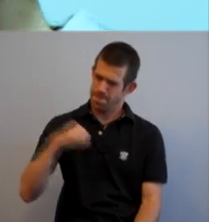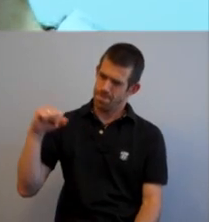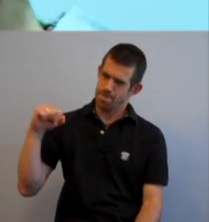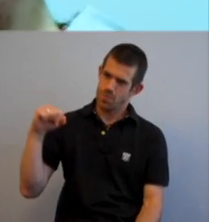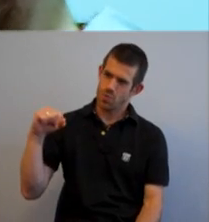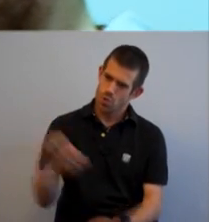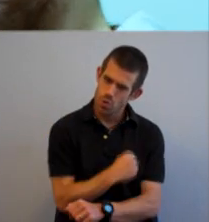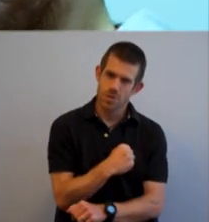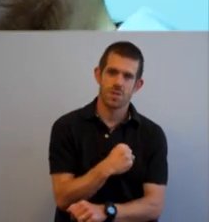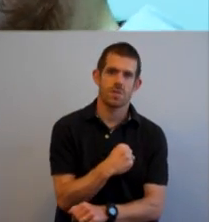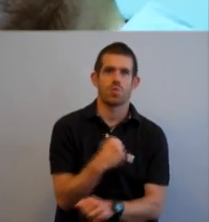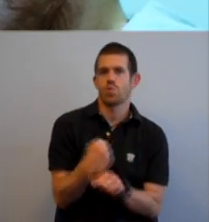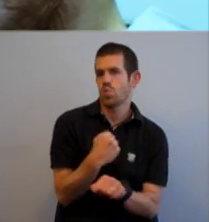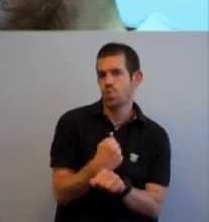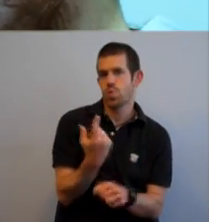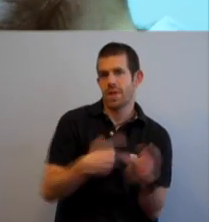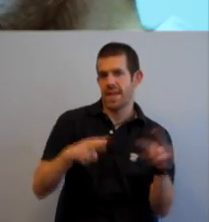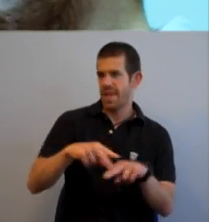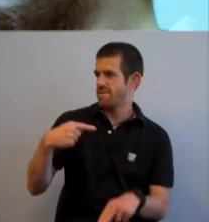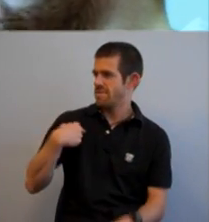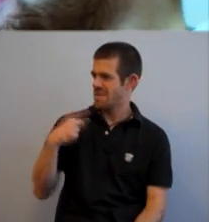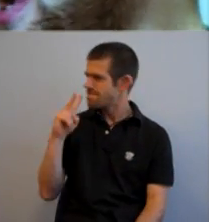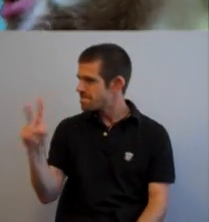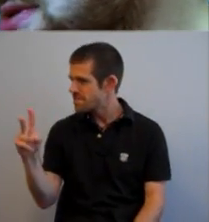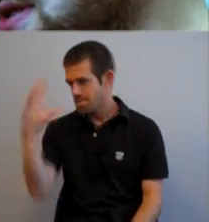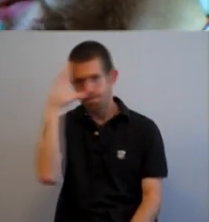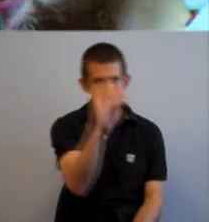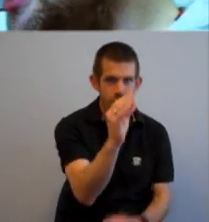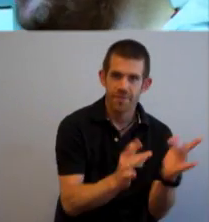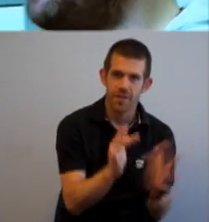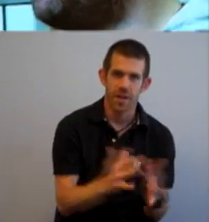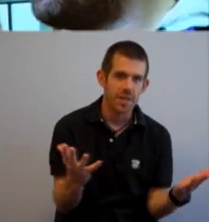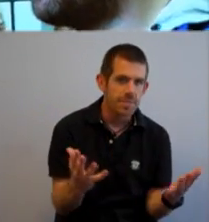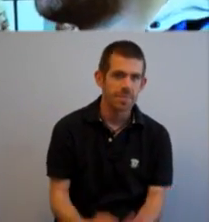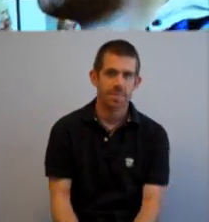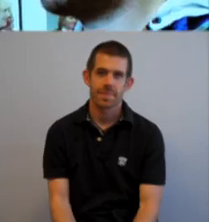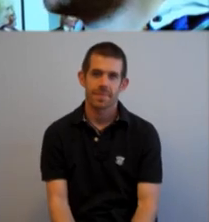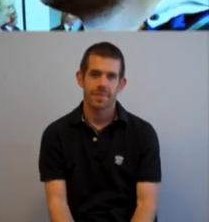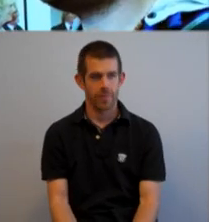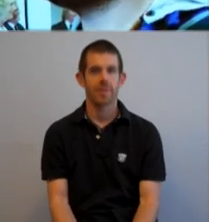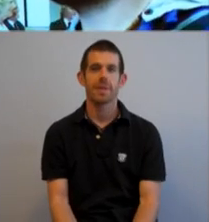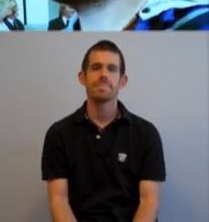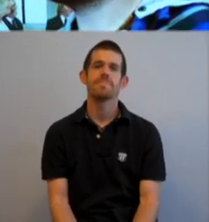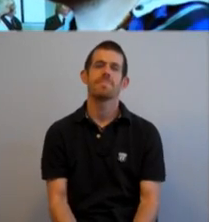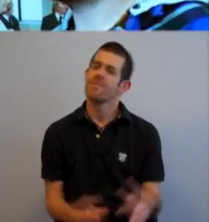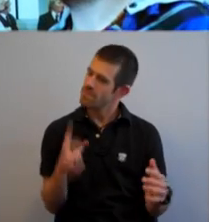What would you do if someone was putting a fire from outside the house? The best advice I could give